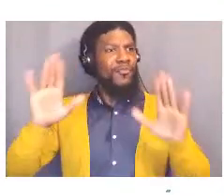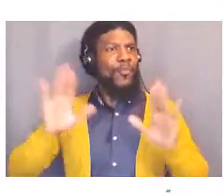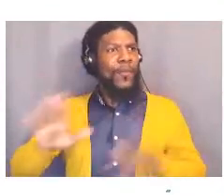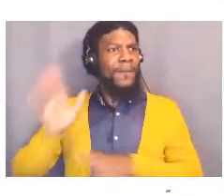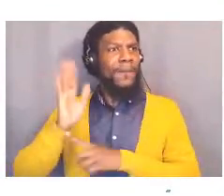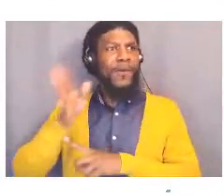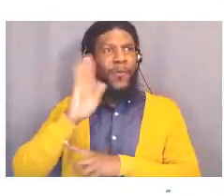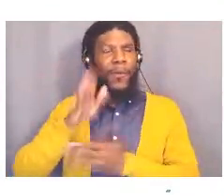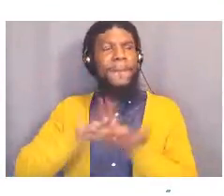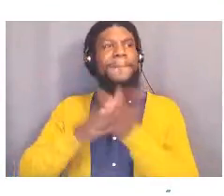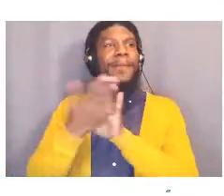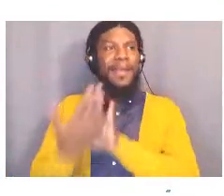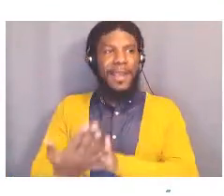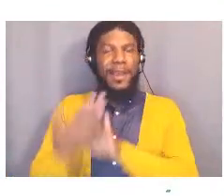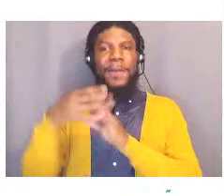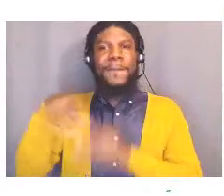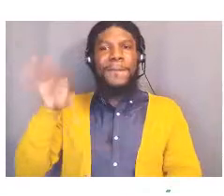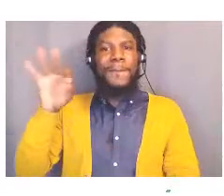when you grow up.